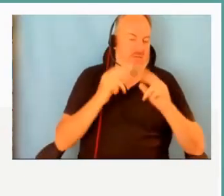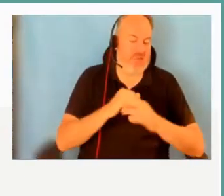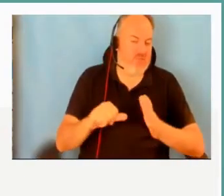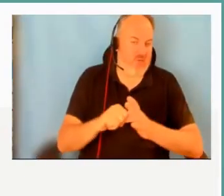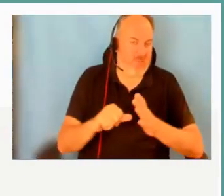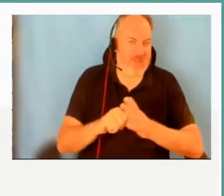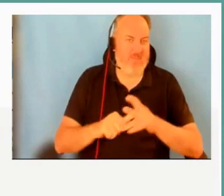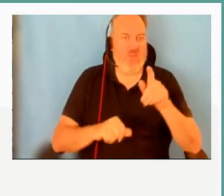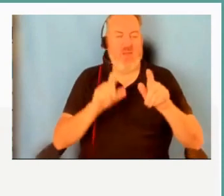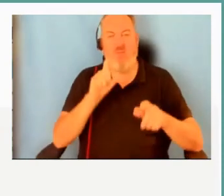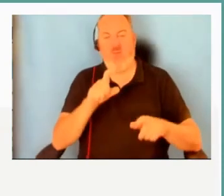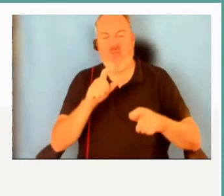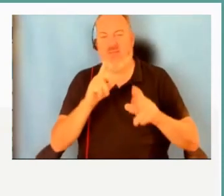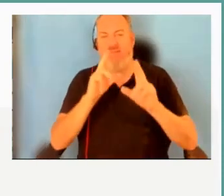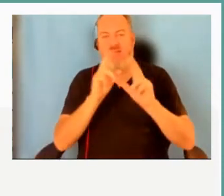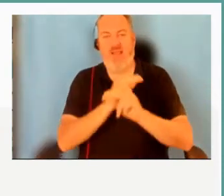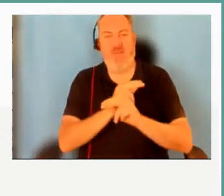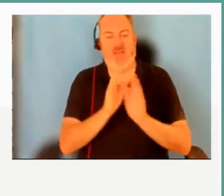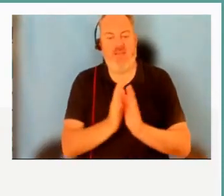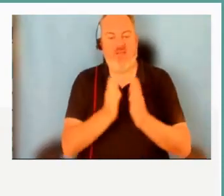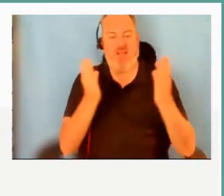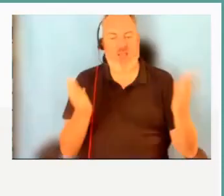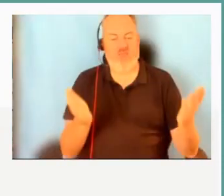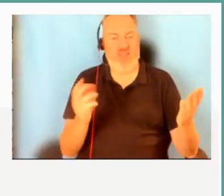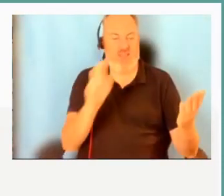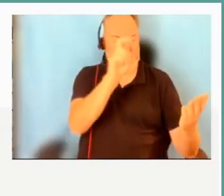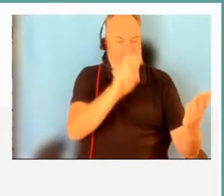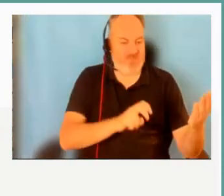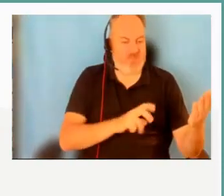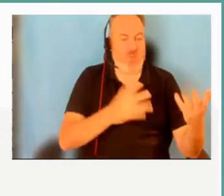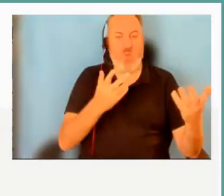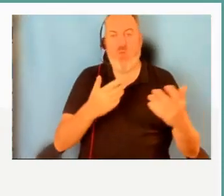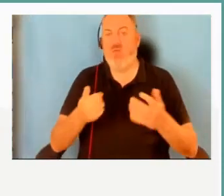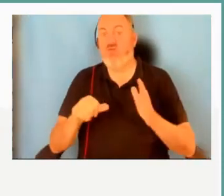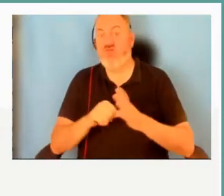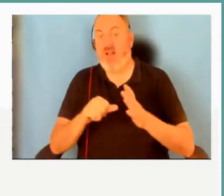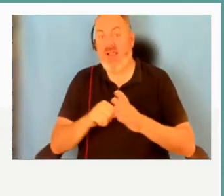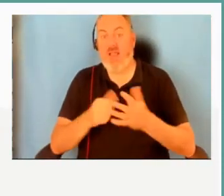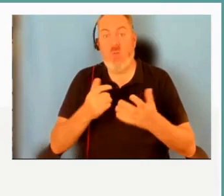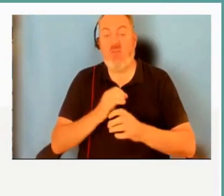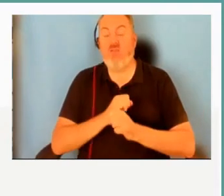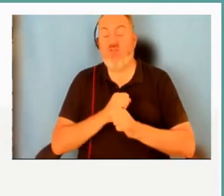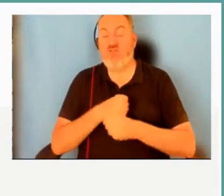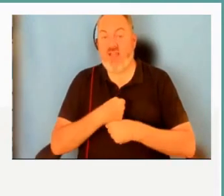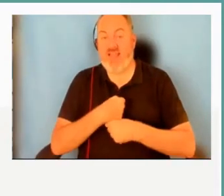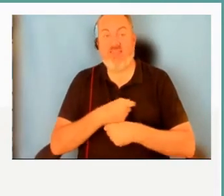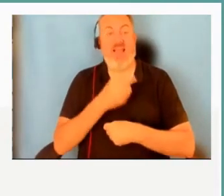sleep diary, or if you're doing a stress program, it might have some meditation techniques there as